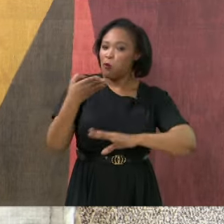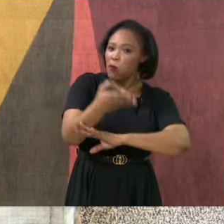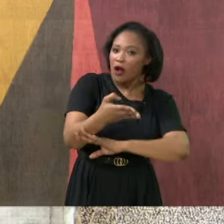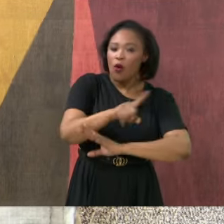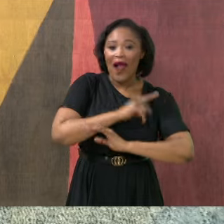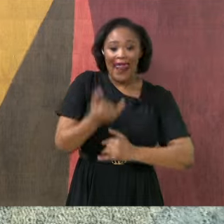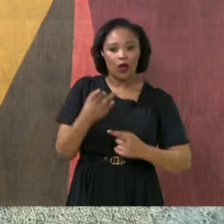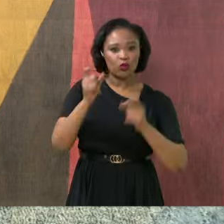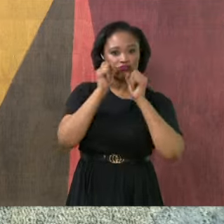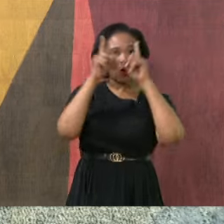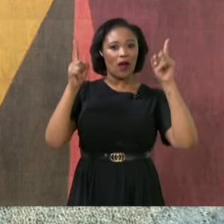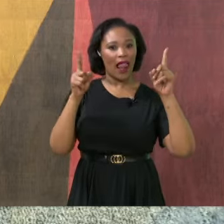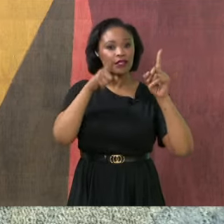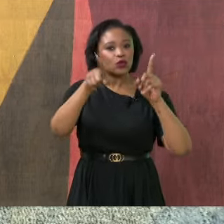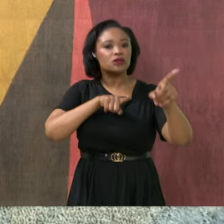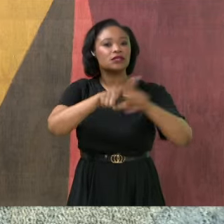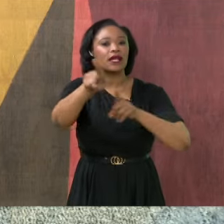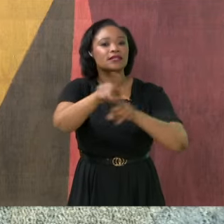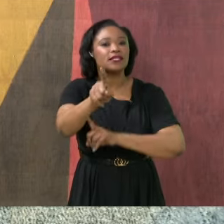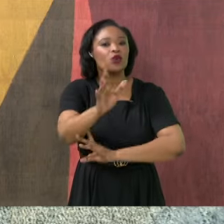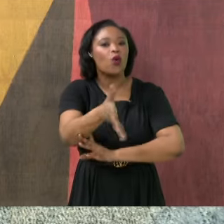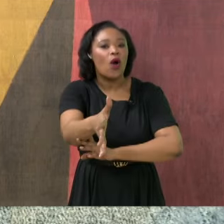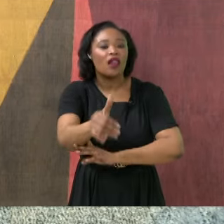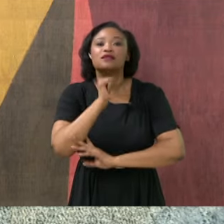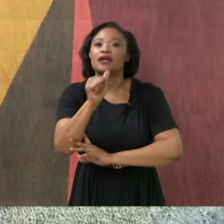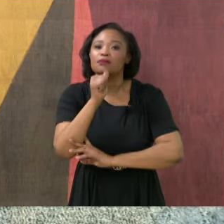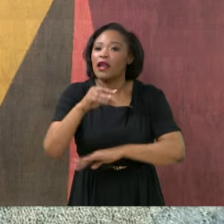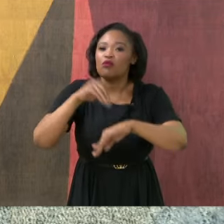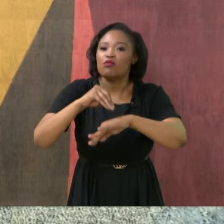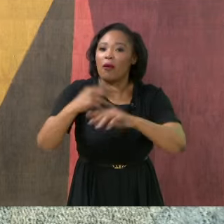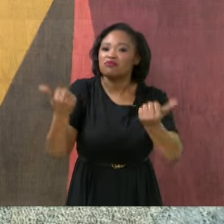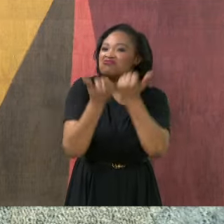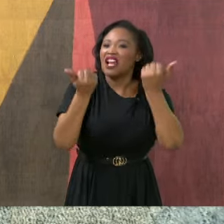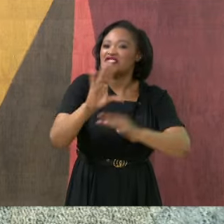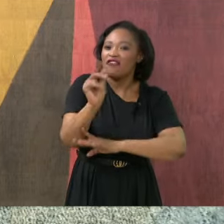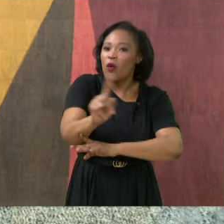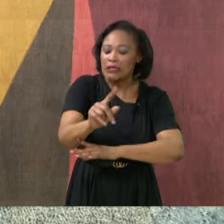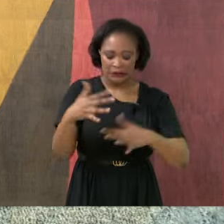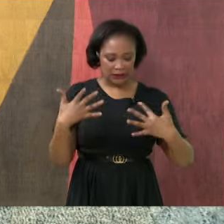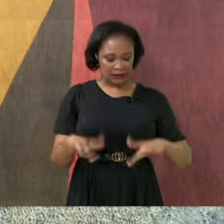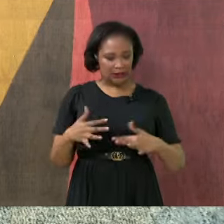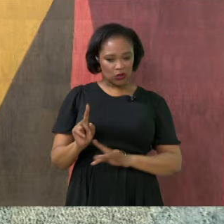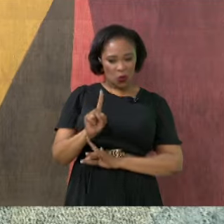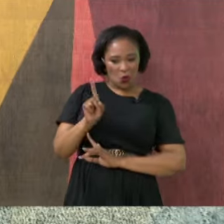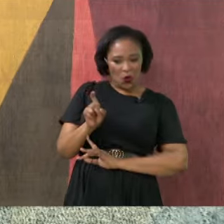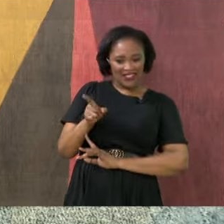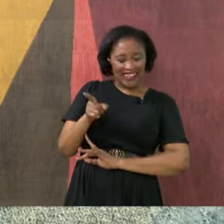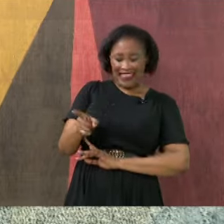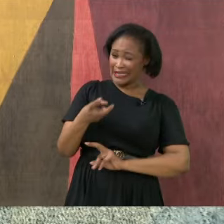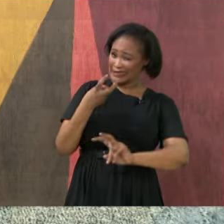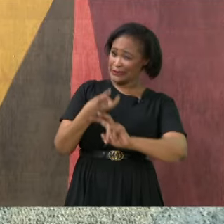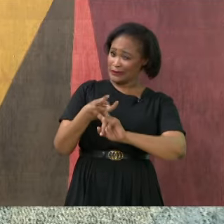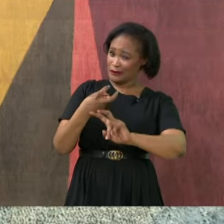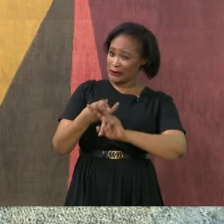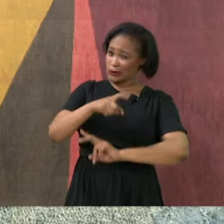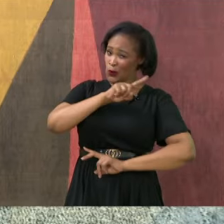circumstance? That is a difficult question to answer, because there are moments where you are like, I will